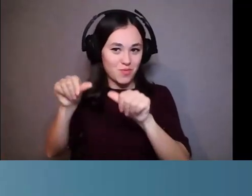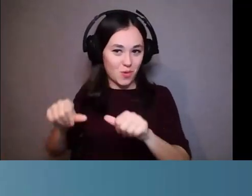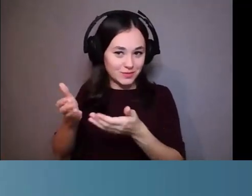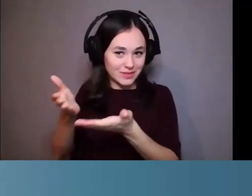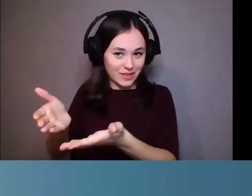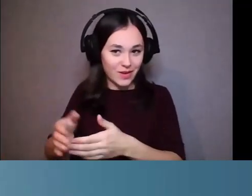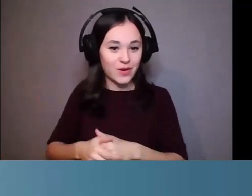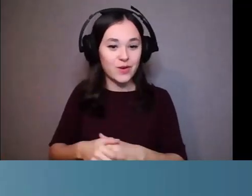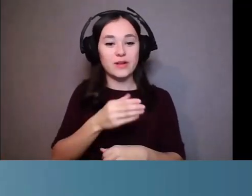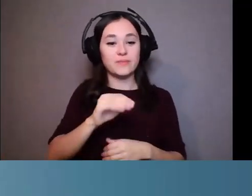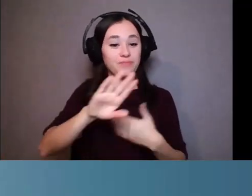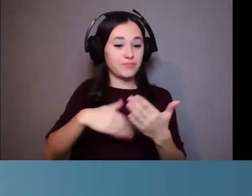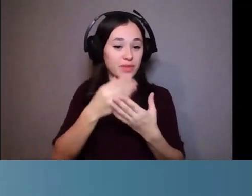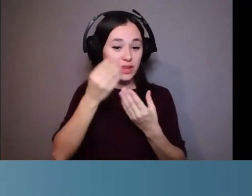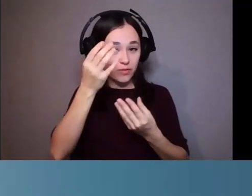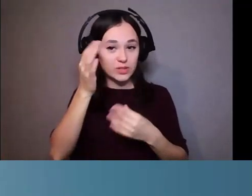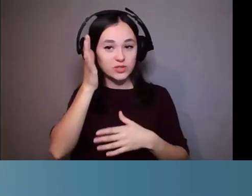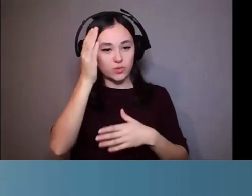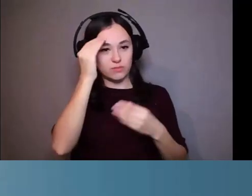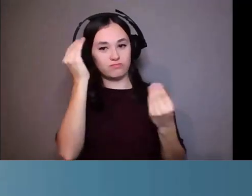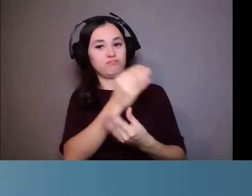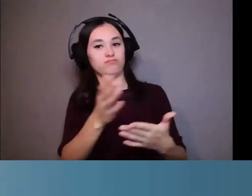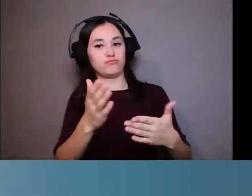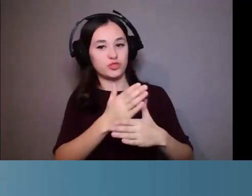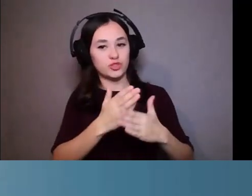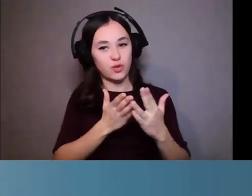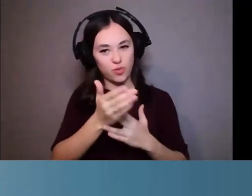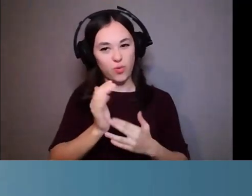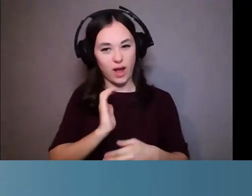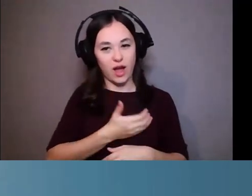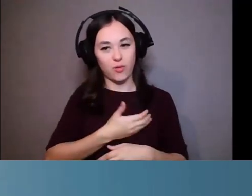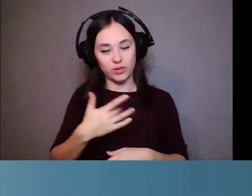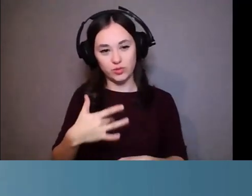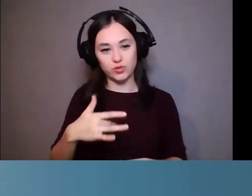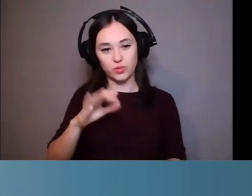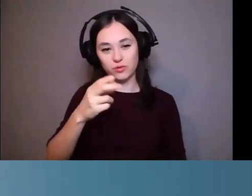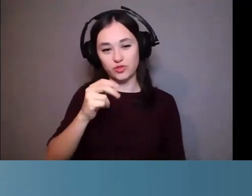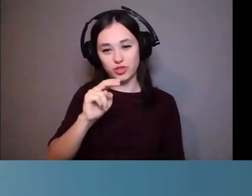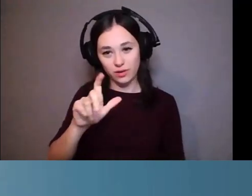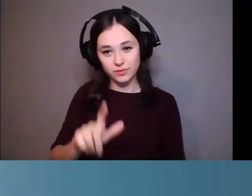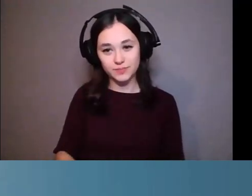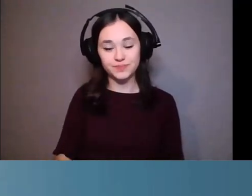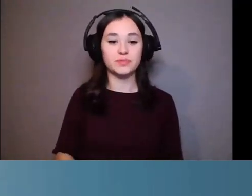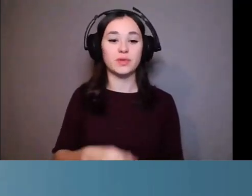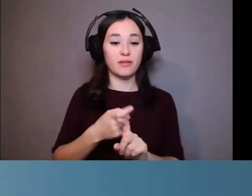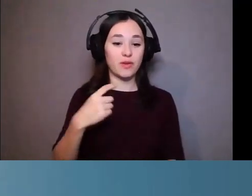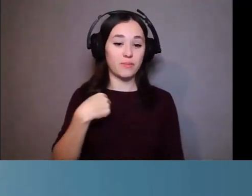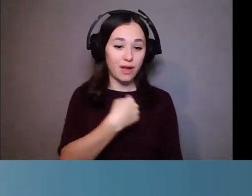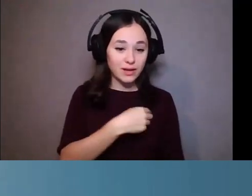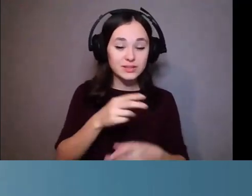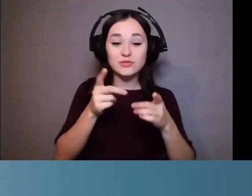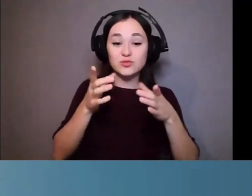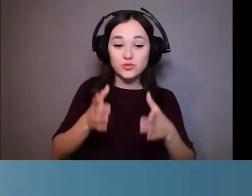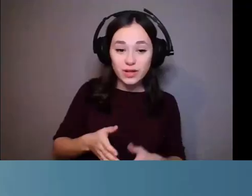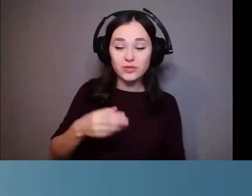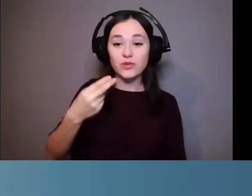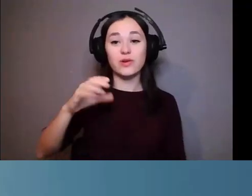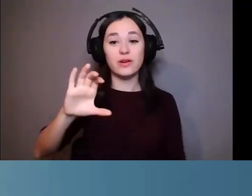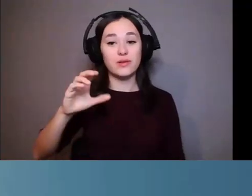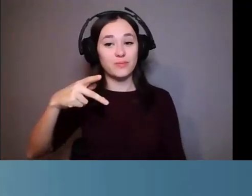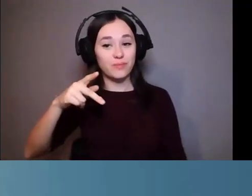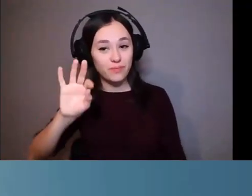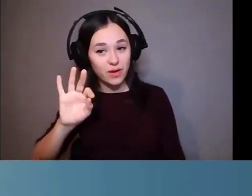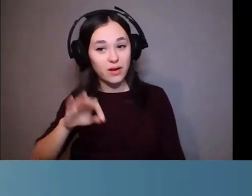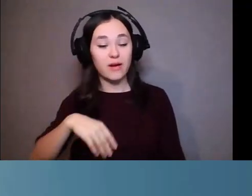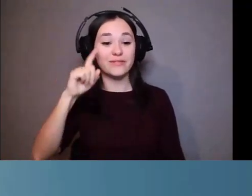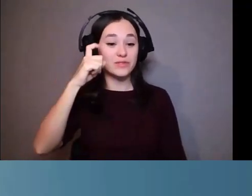usual channels. But on behalf of Director Bimsteffer and the entire HICPUF team, Mark Ferrandino, OSPB in the